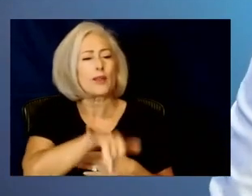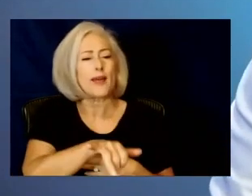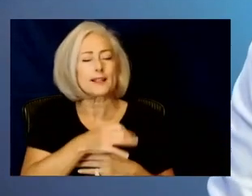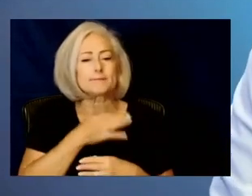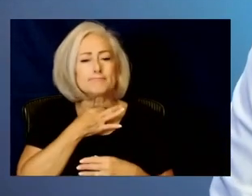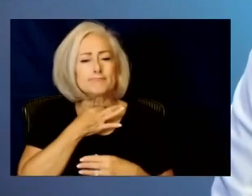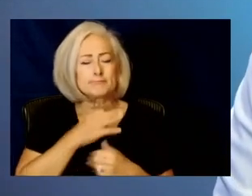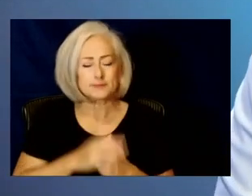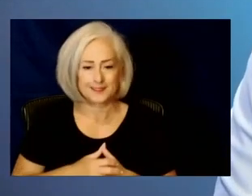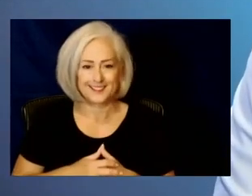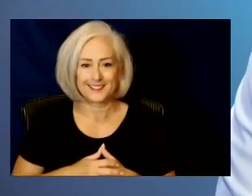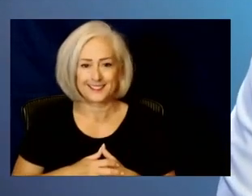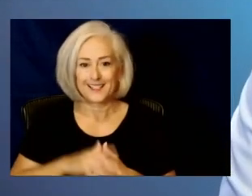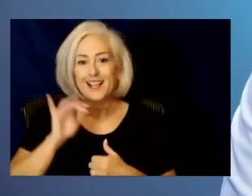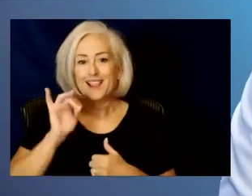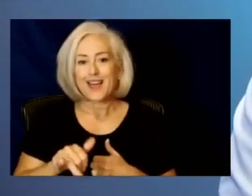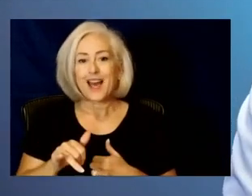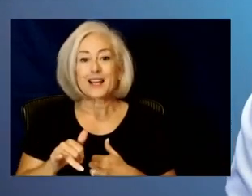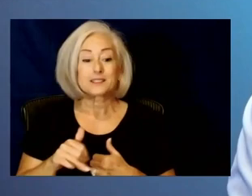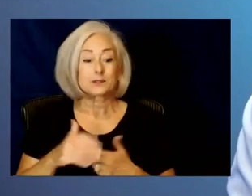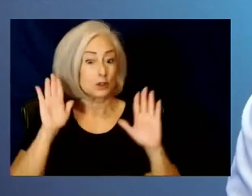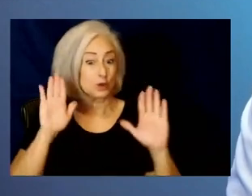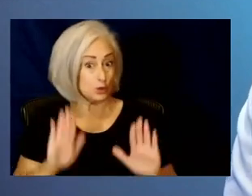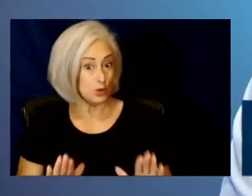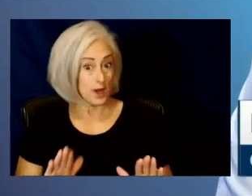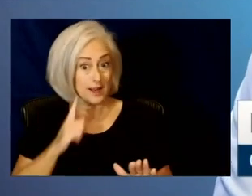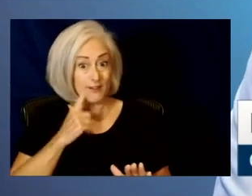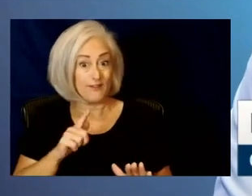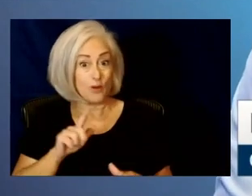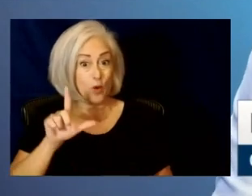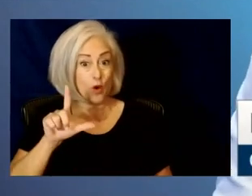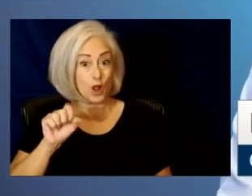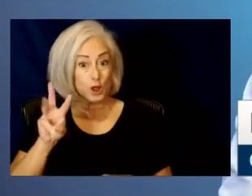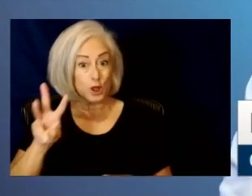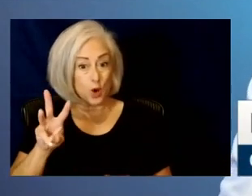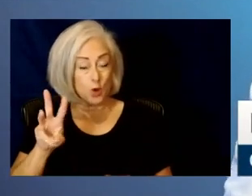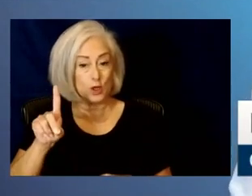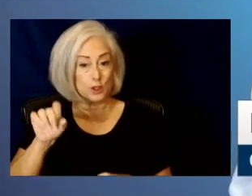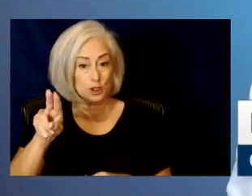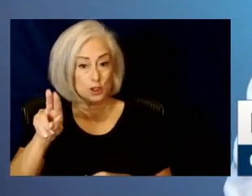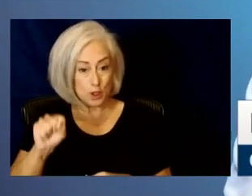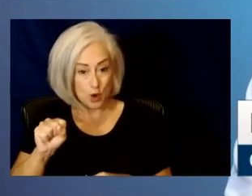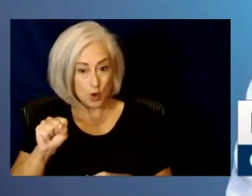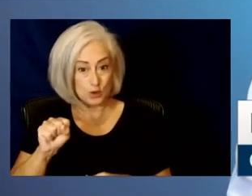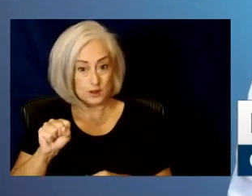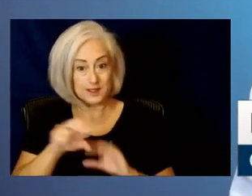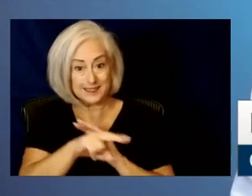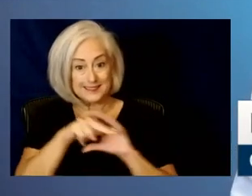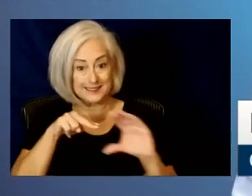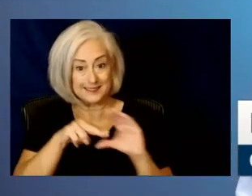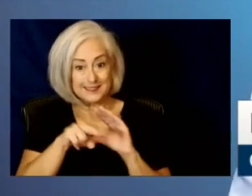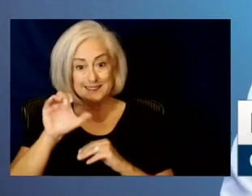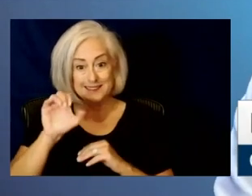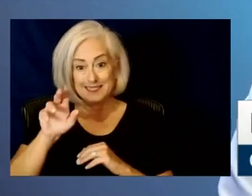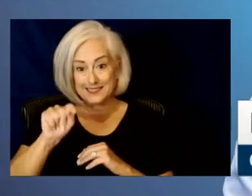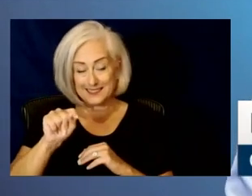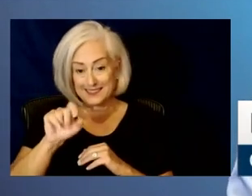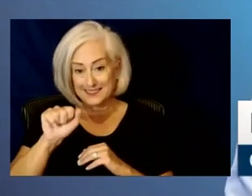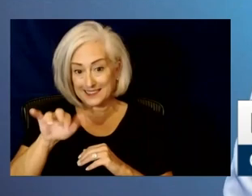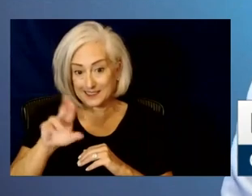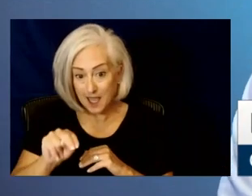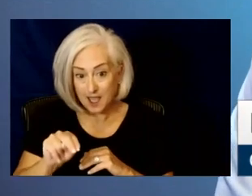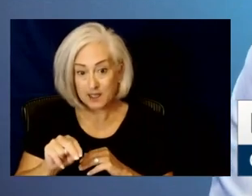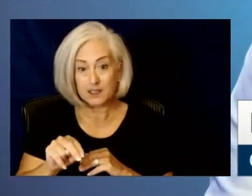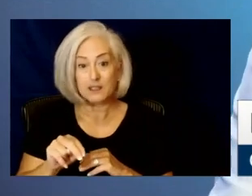availability of low-dose CT is that you don't have to wait for those symptoms, because we know when you present with those symptoms, often the cancer is